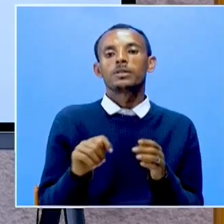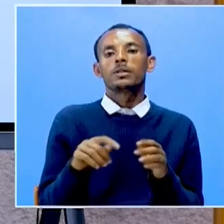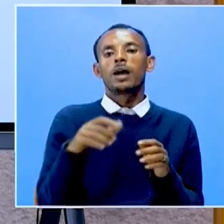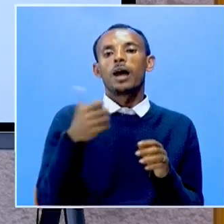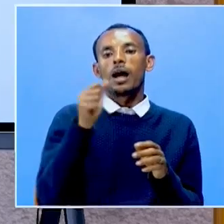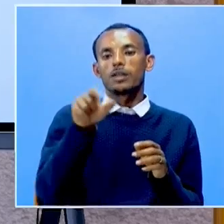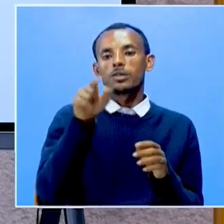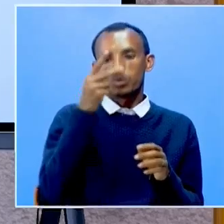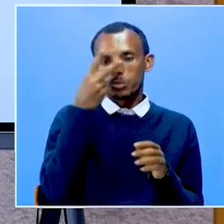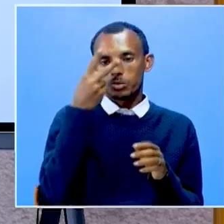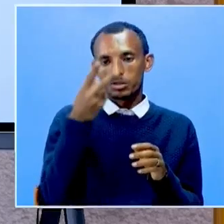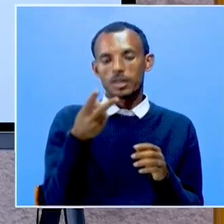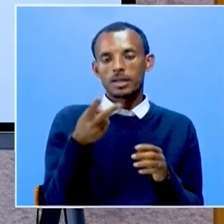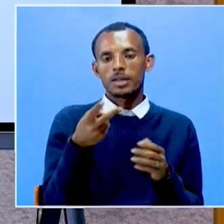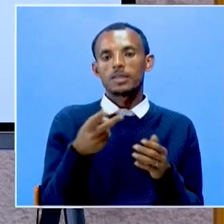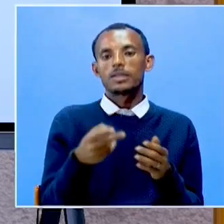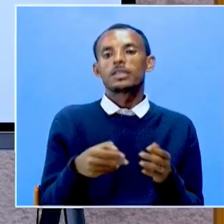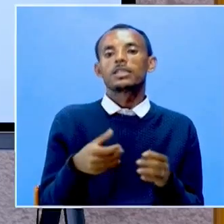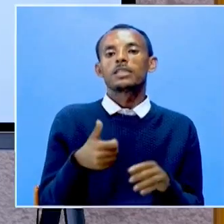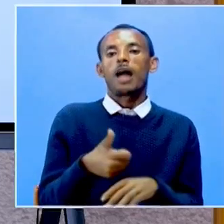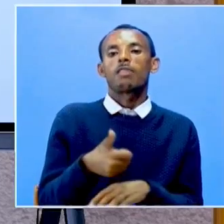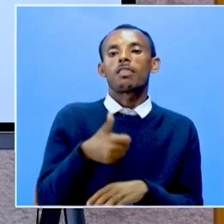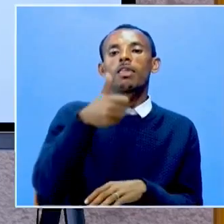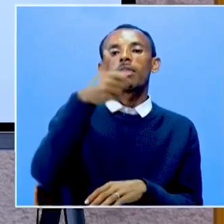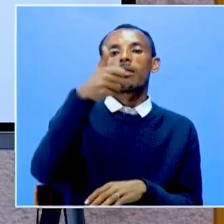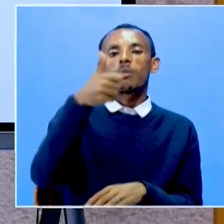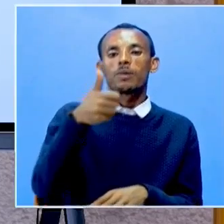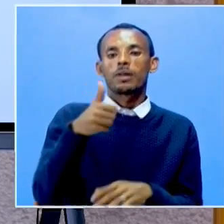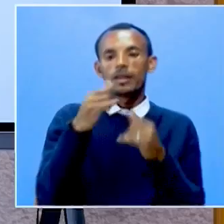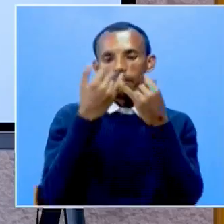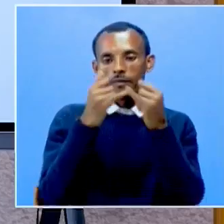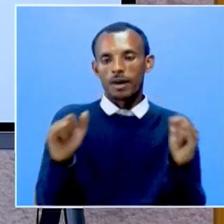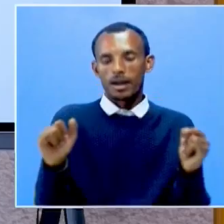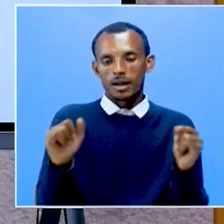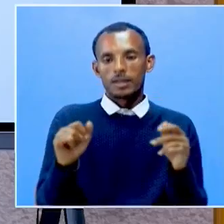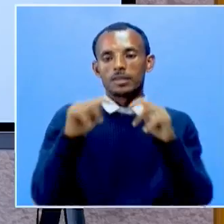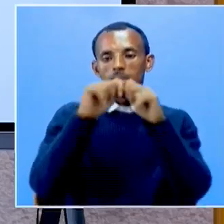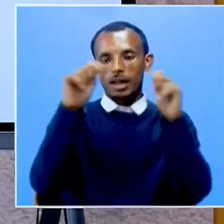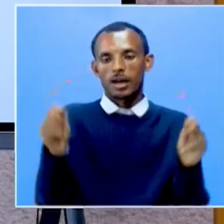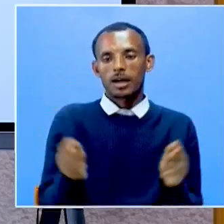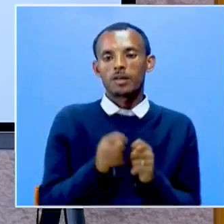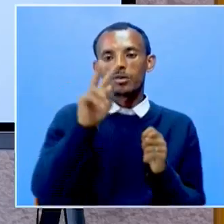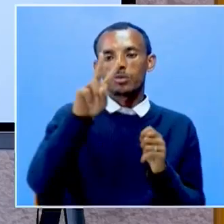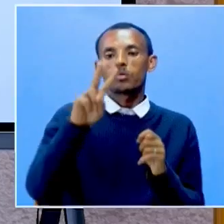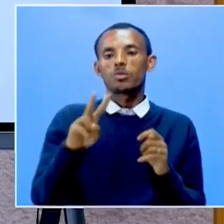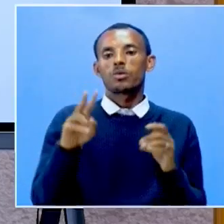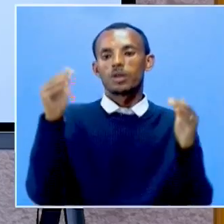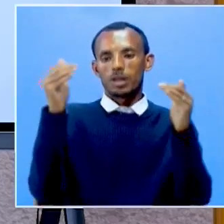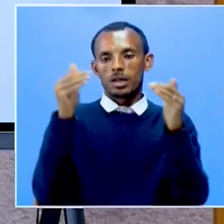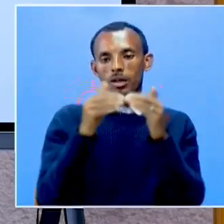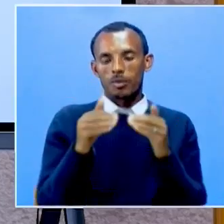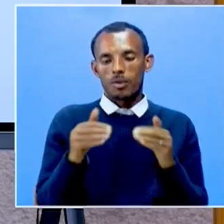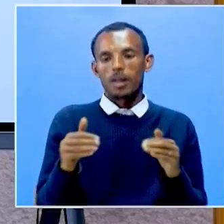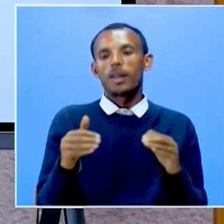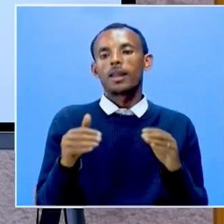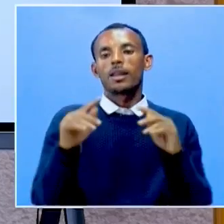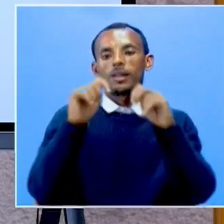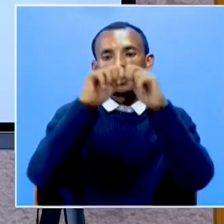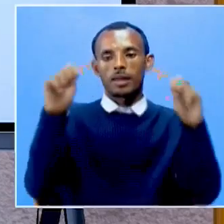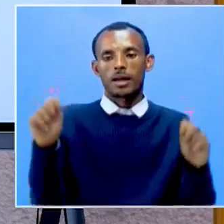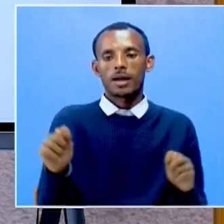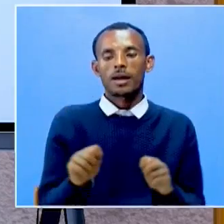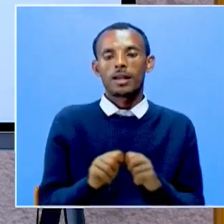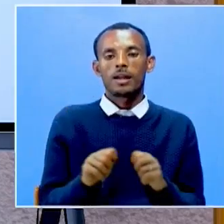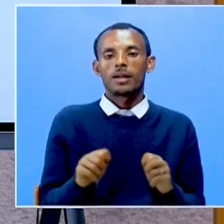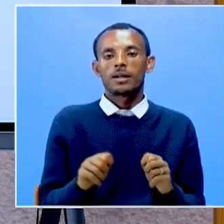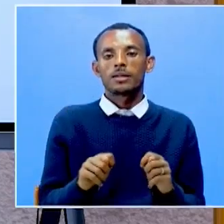can see, the altitude divides the triangle into two congruent triangles. I